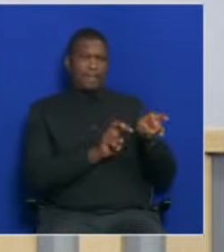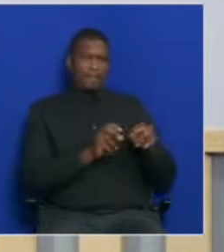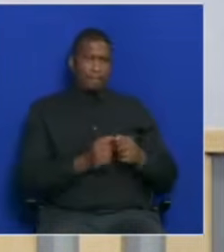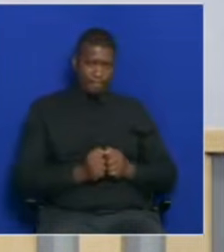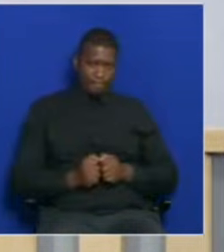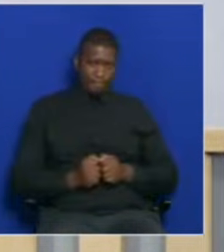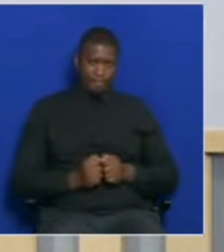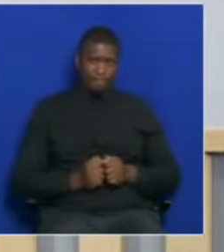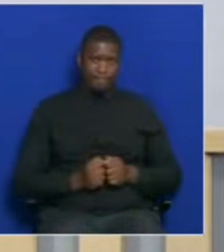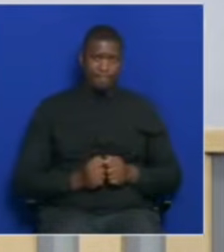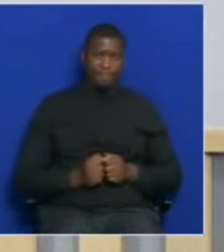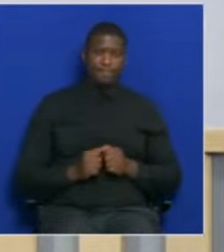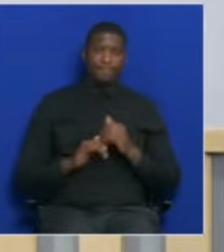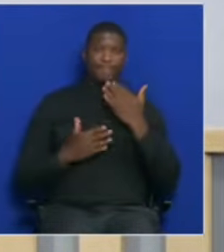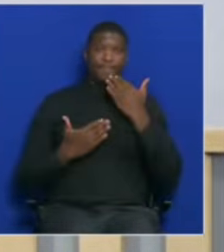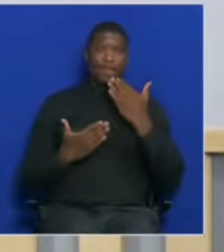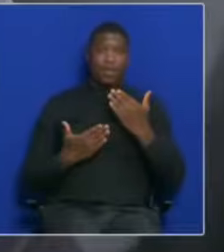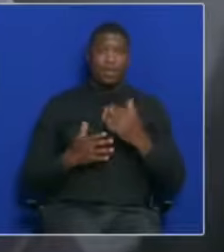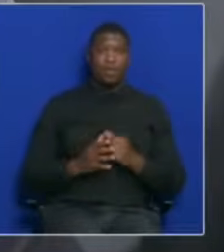Thank you.